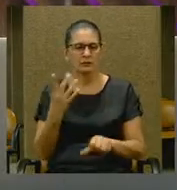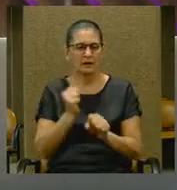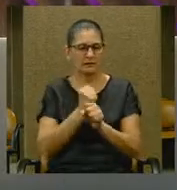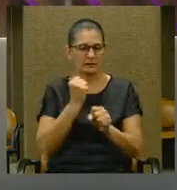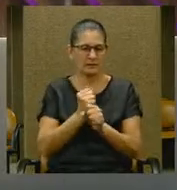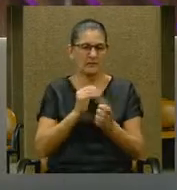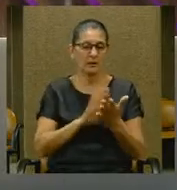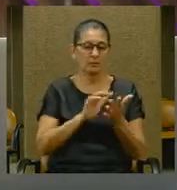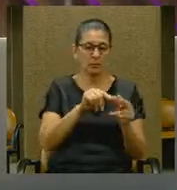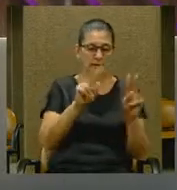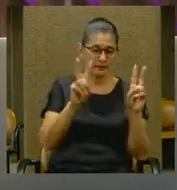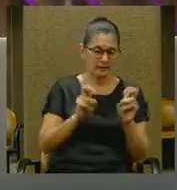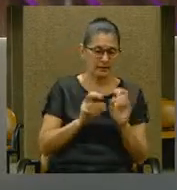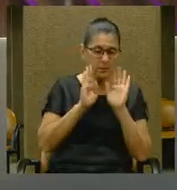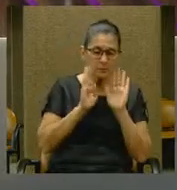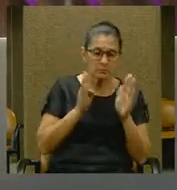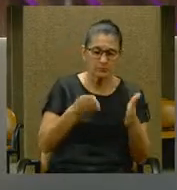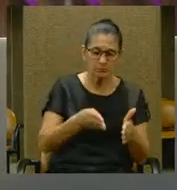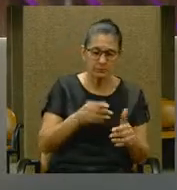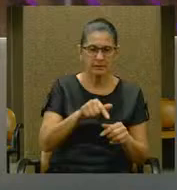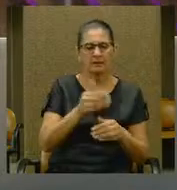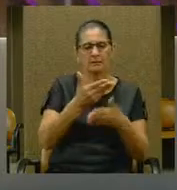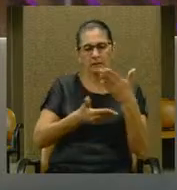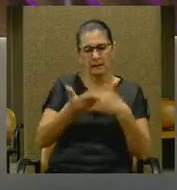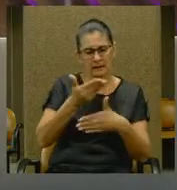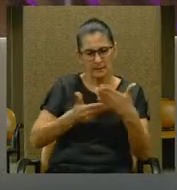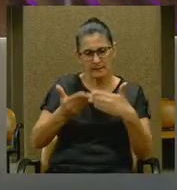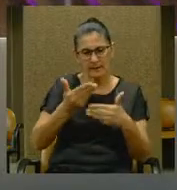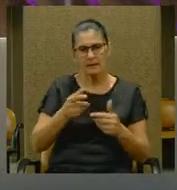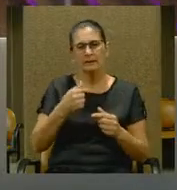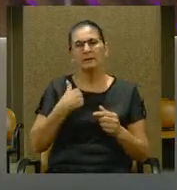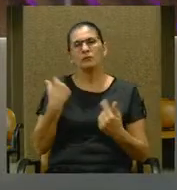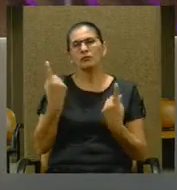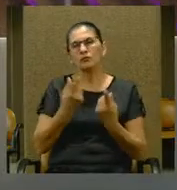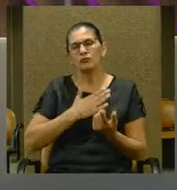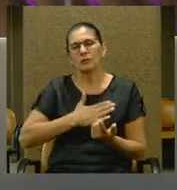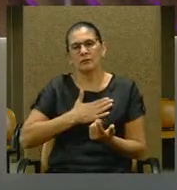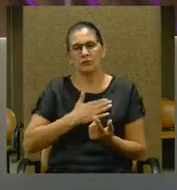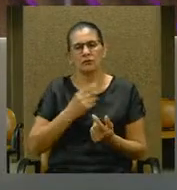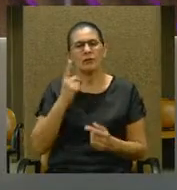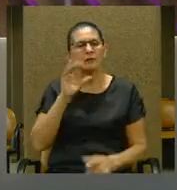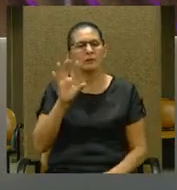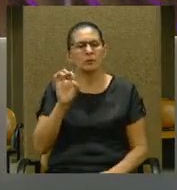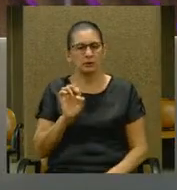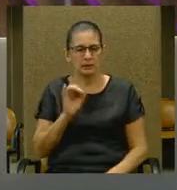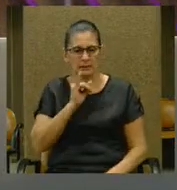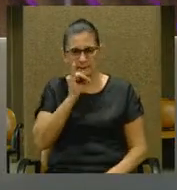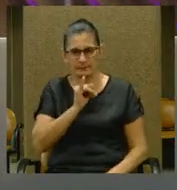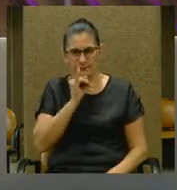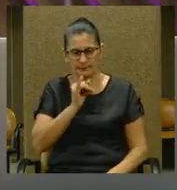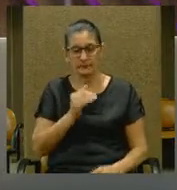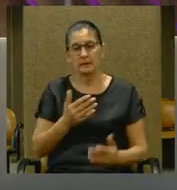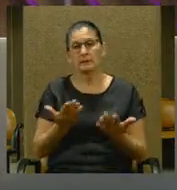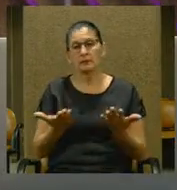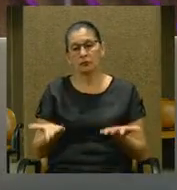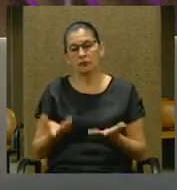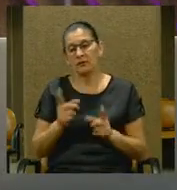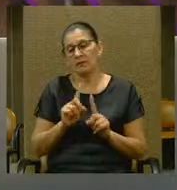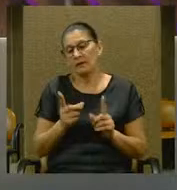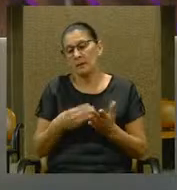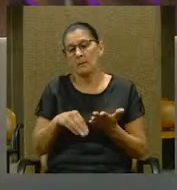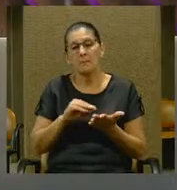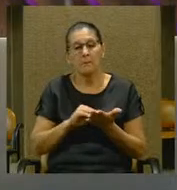of professionals working on this topic, and they are very interested in exchanging information, and we would like to listen to